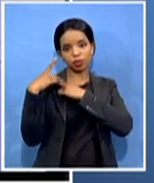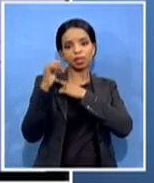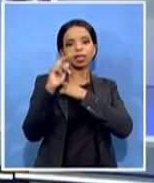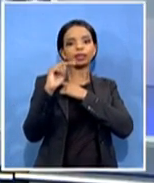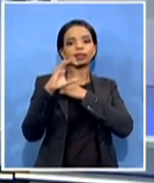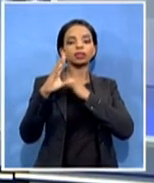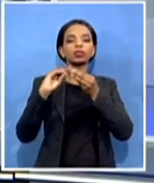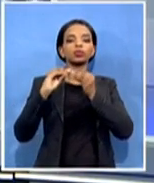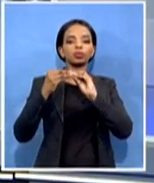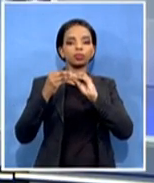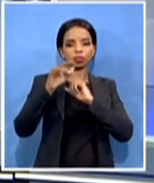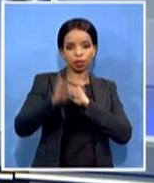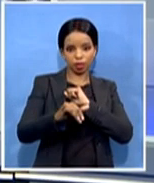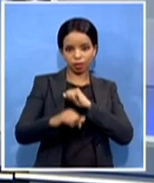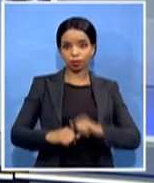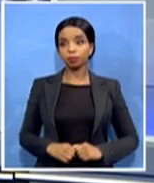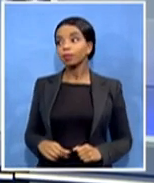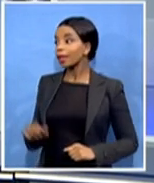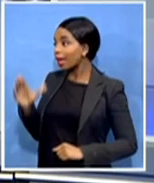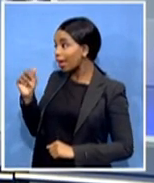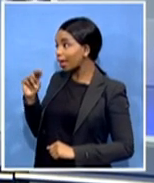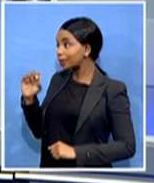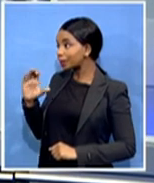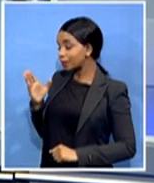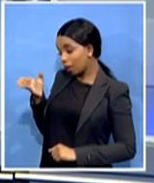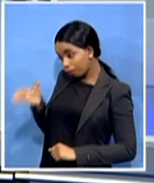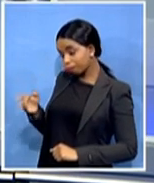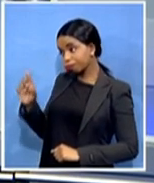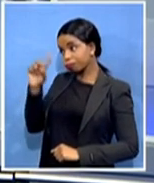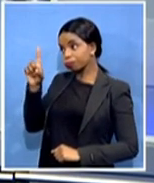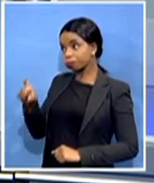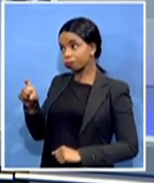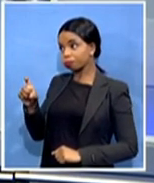ANC president, was Cyril Ramaphosa aware of this trip?